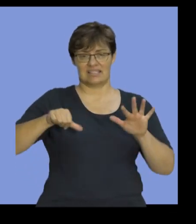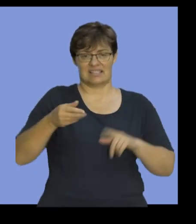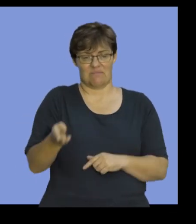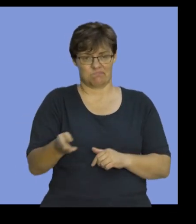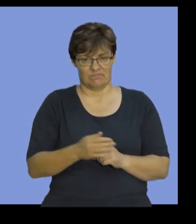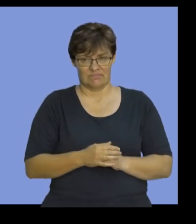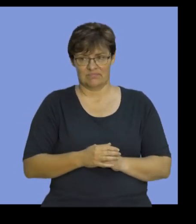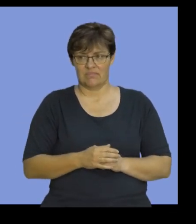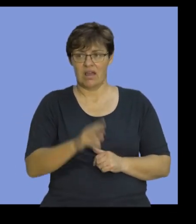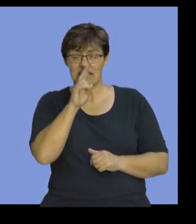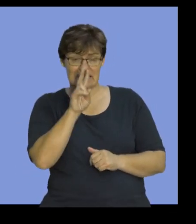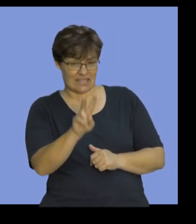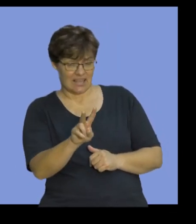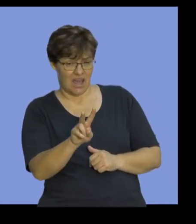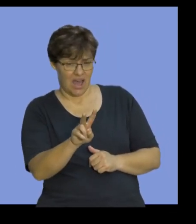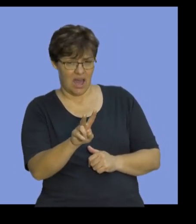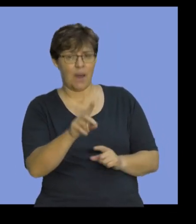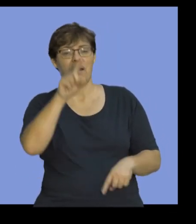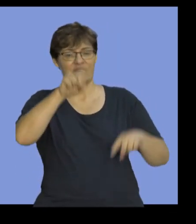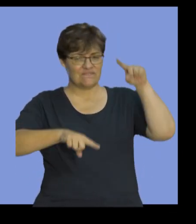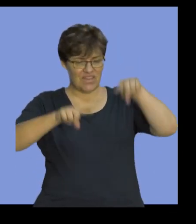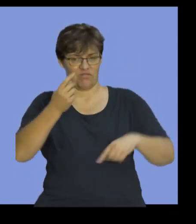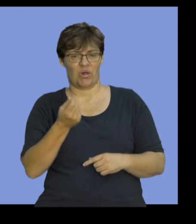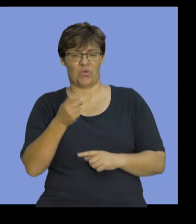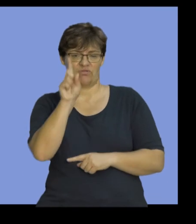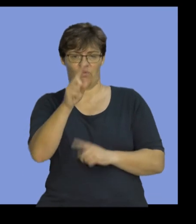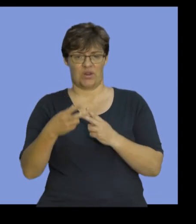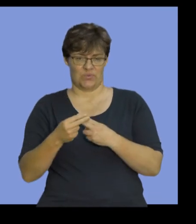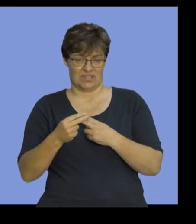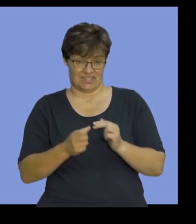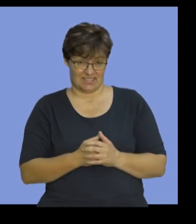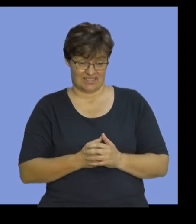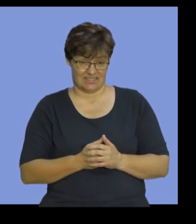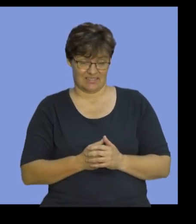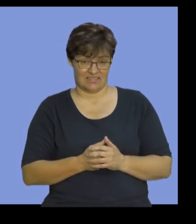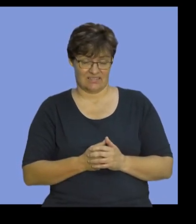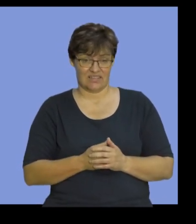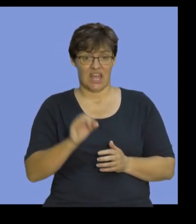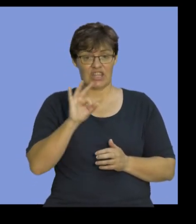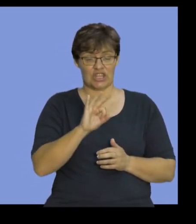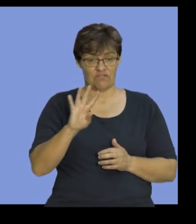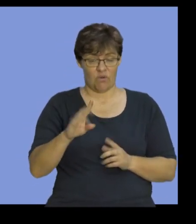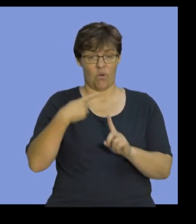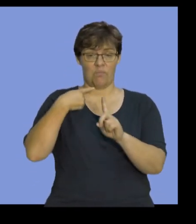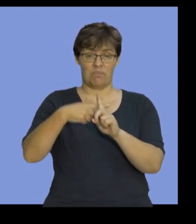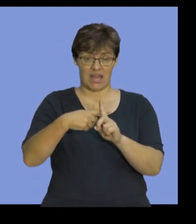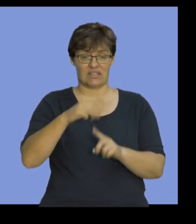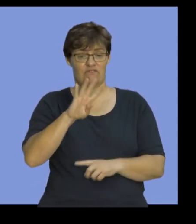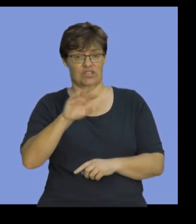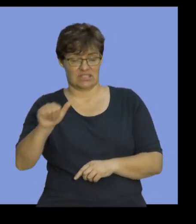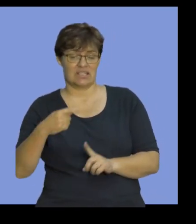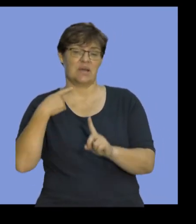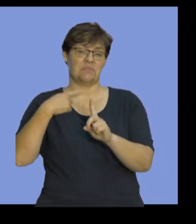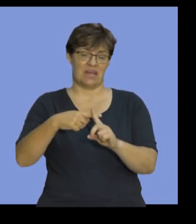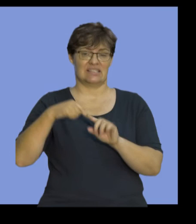here you can see, there's my variable cost per unit, right? The 34 plus 46